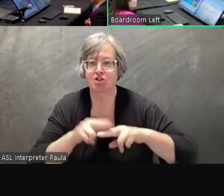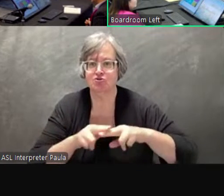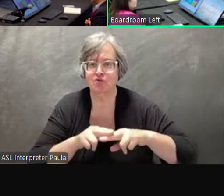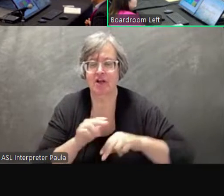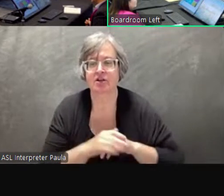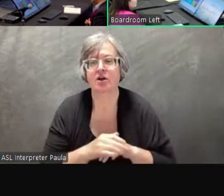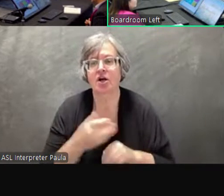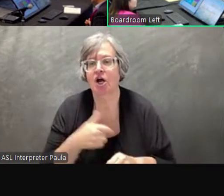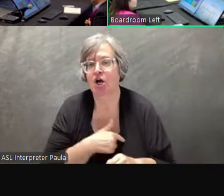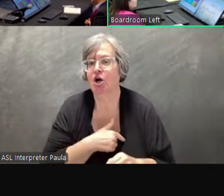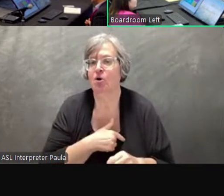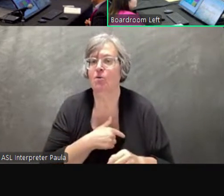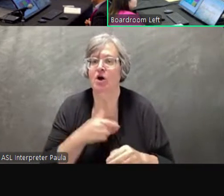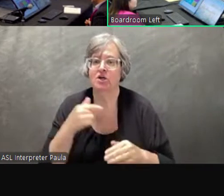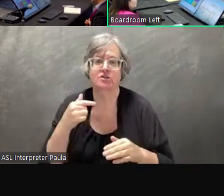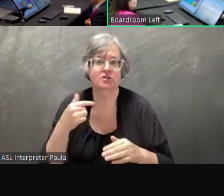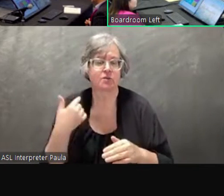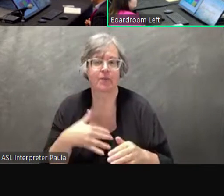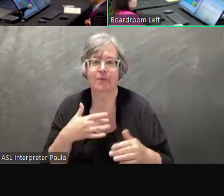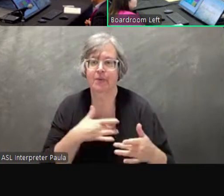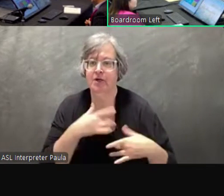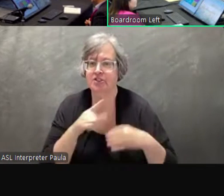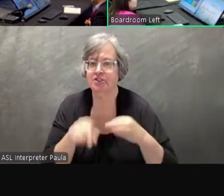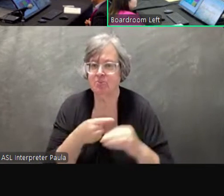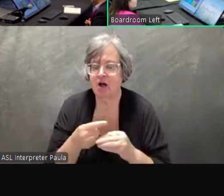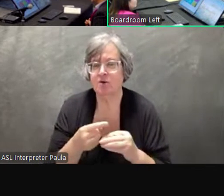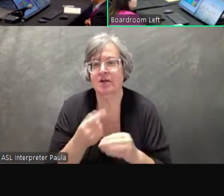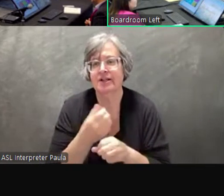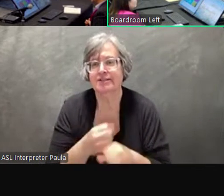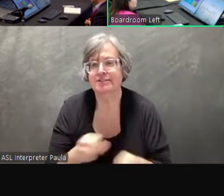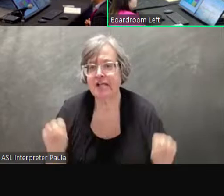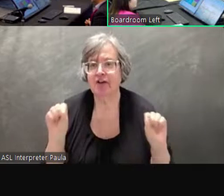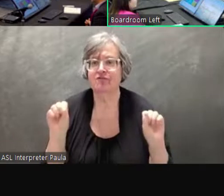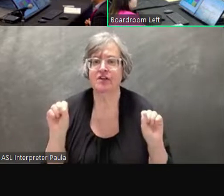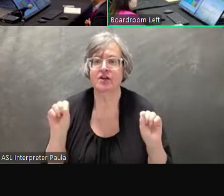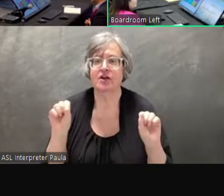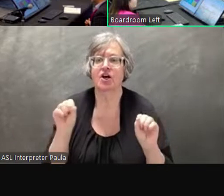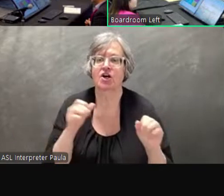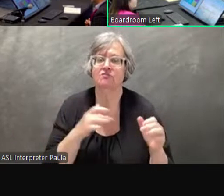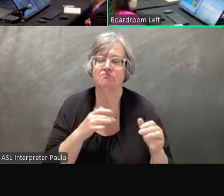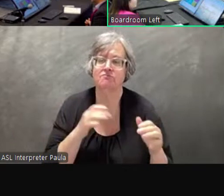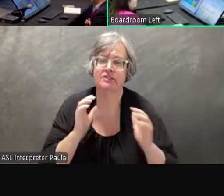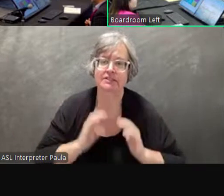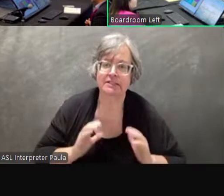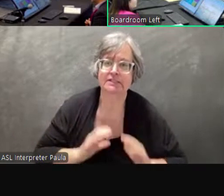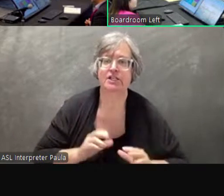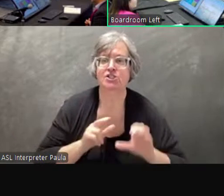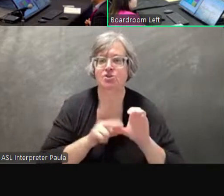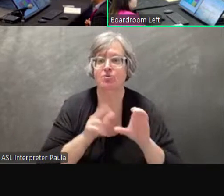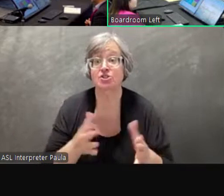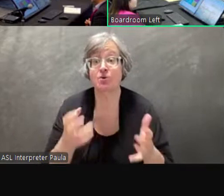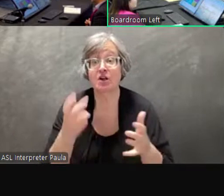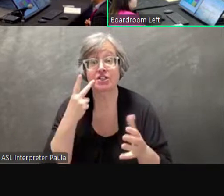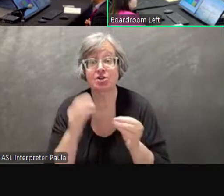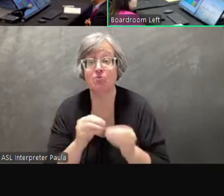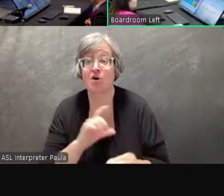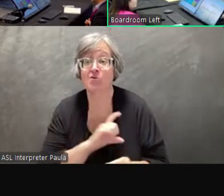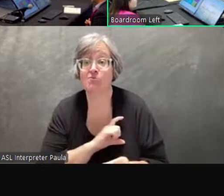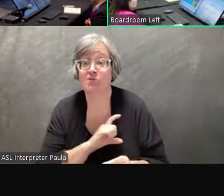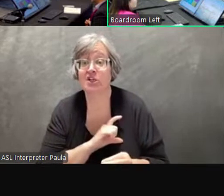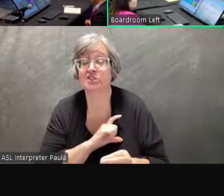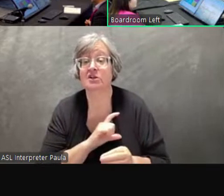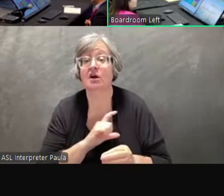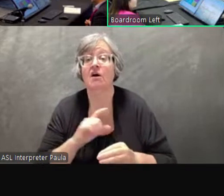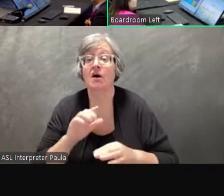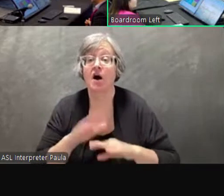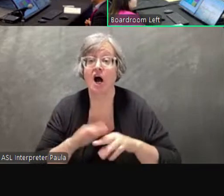concerned about the safety of our citizens and our riders. And so we'd like to see more police on the trains and on the platforms,